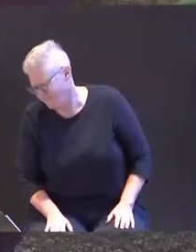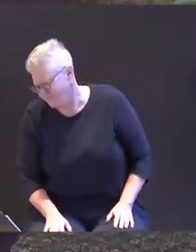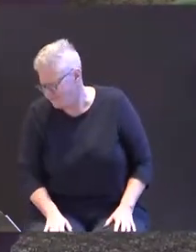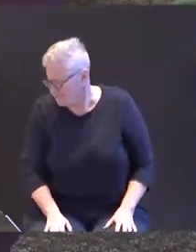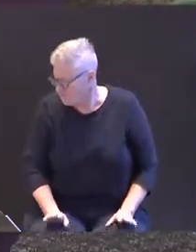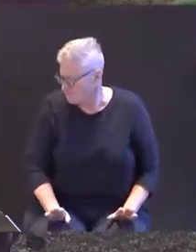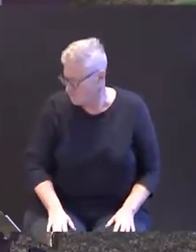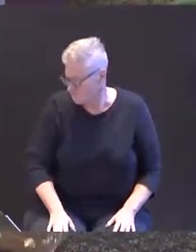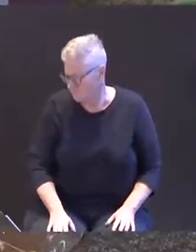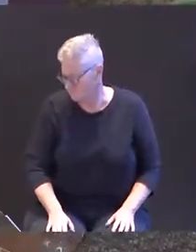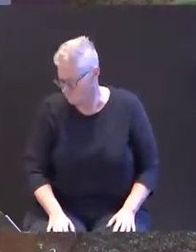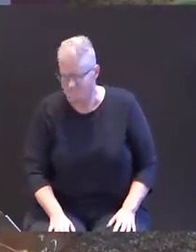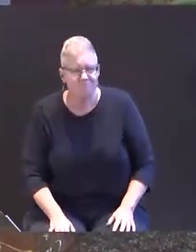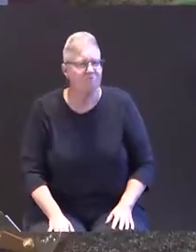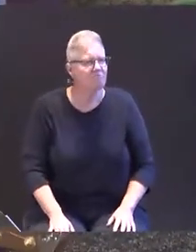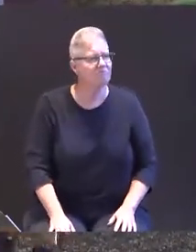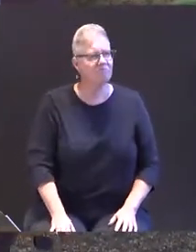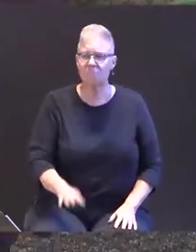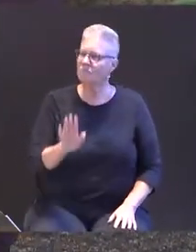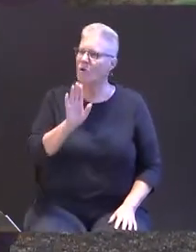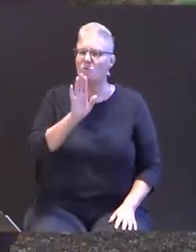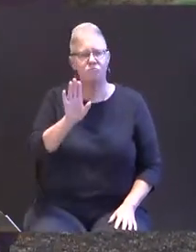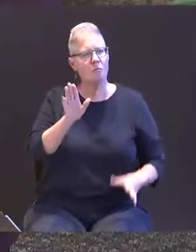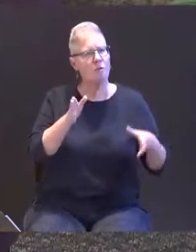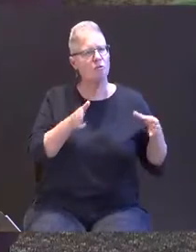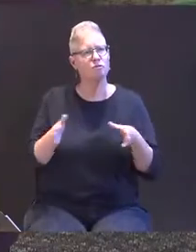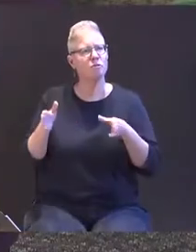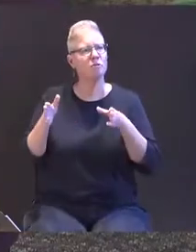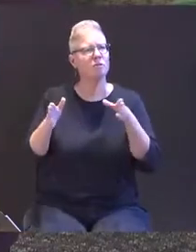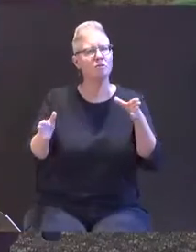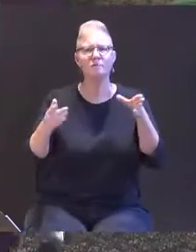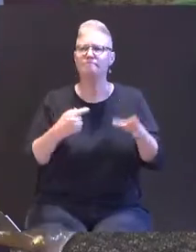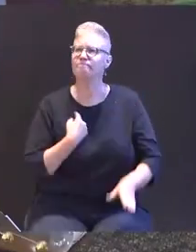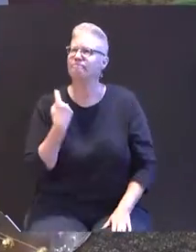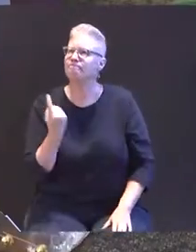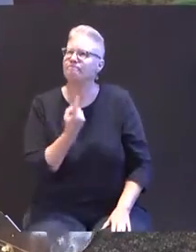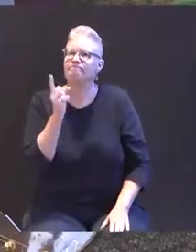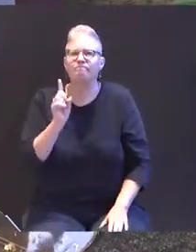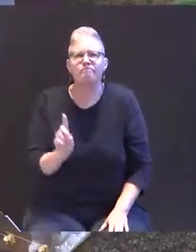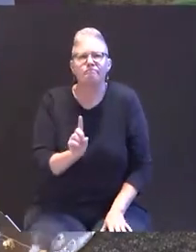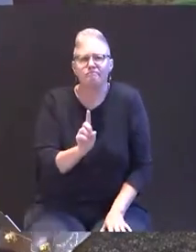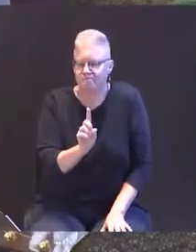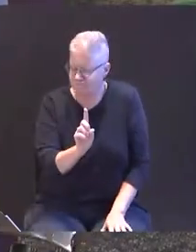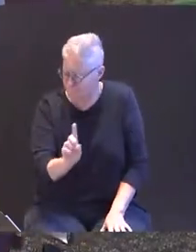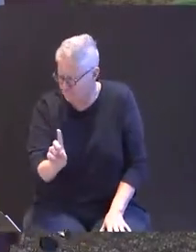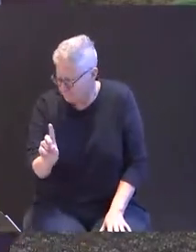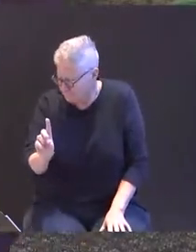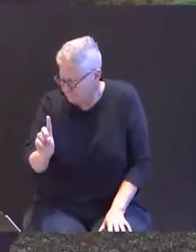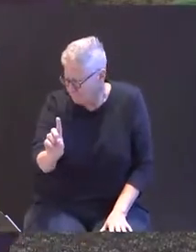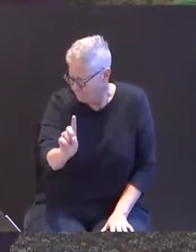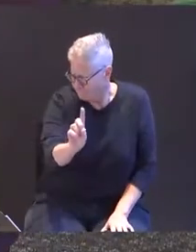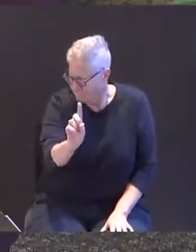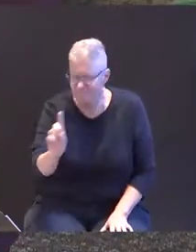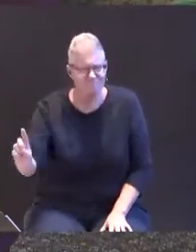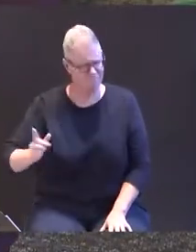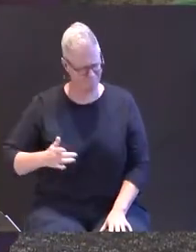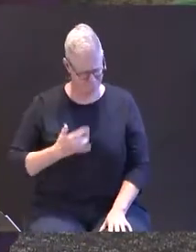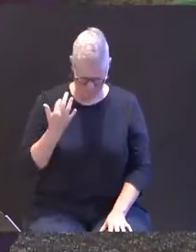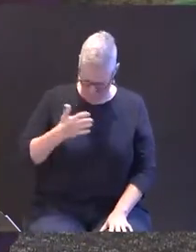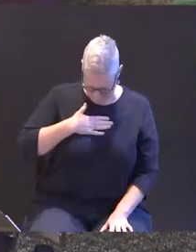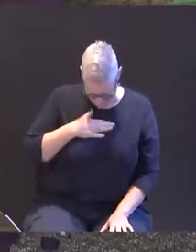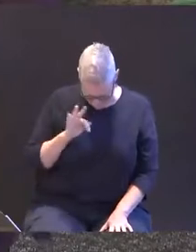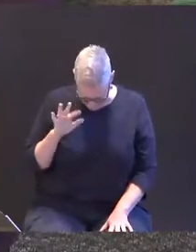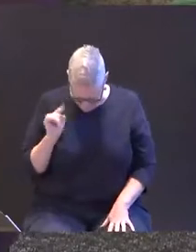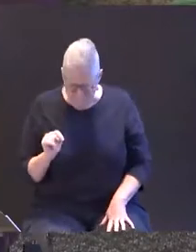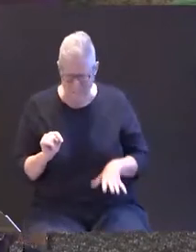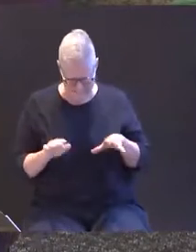And down your streets I've walked alone, as if my feet were not my